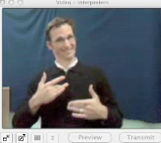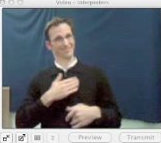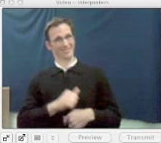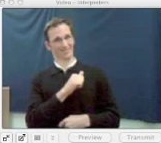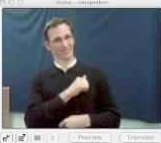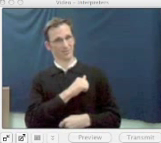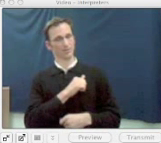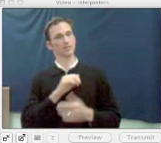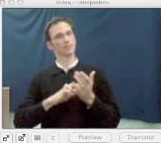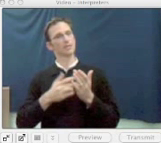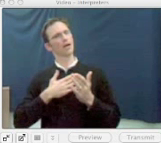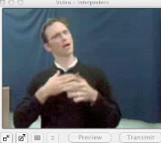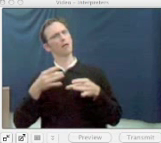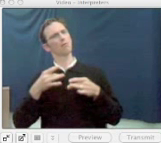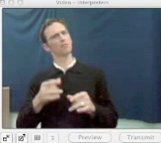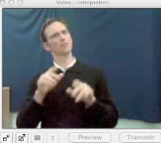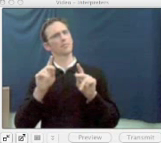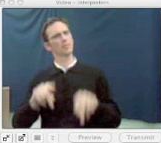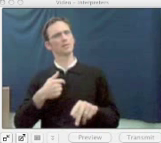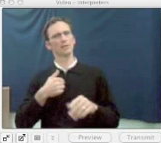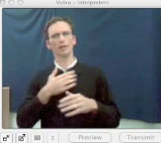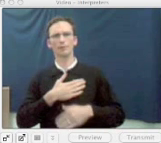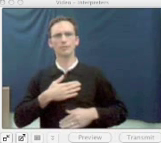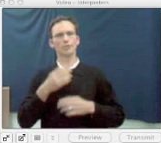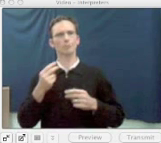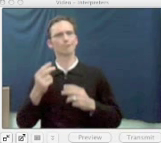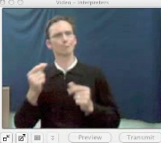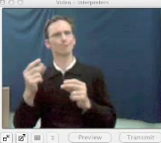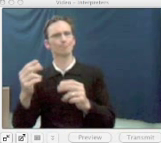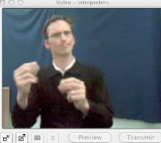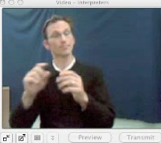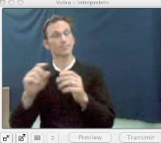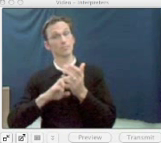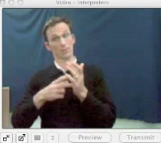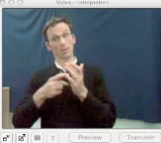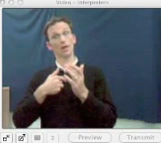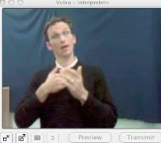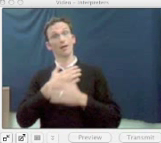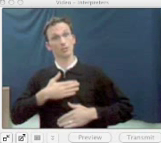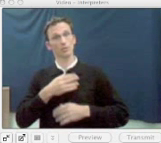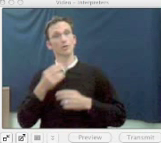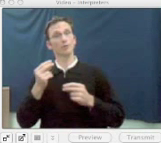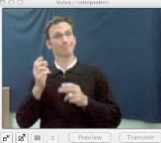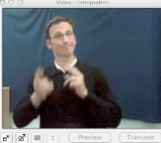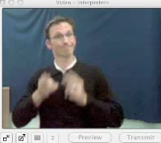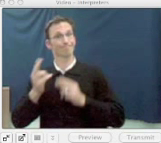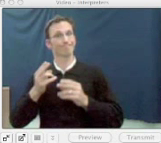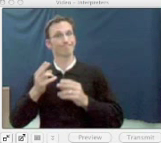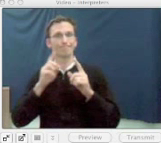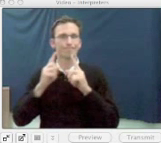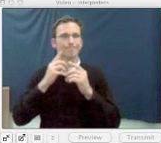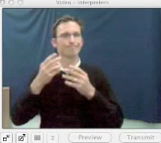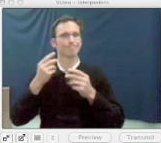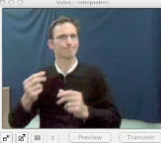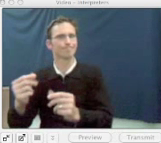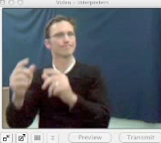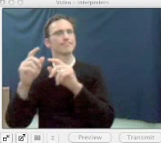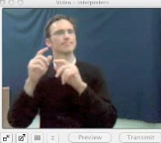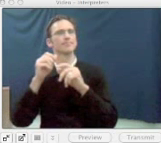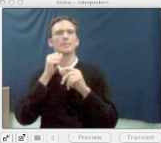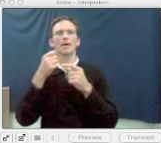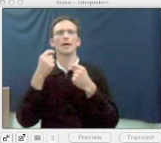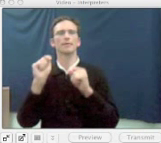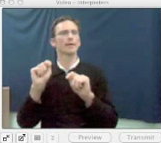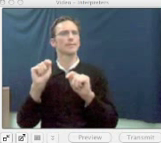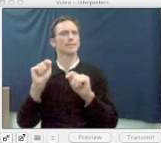efficiency. So I can predict, in light of those realities, not try to work to work against my impatience, because